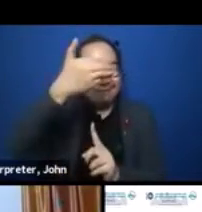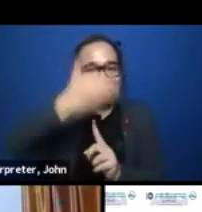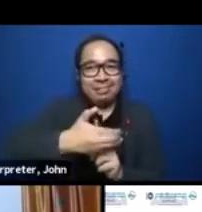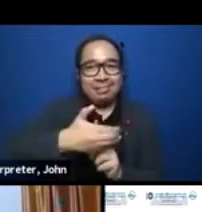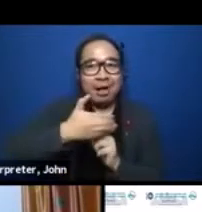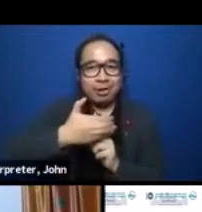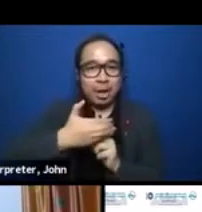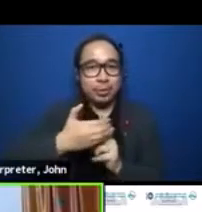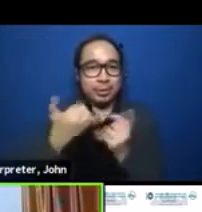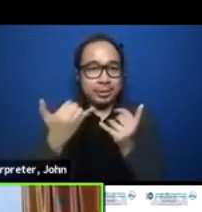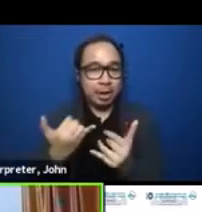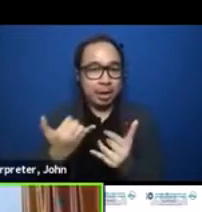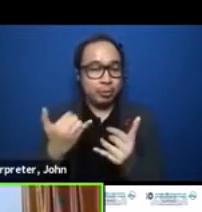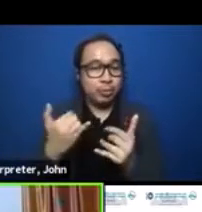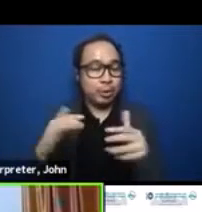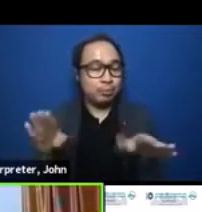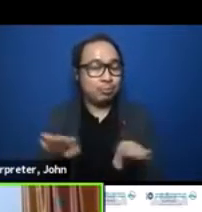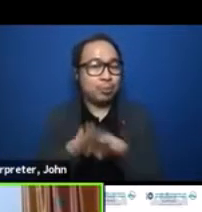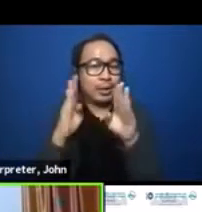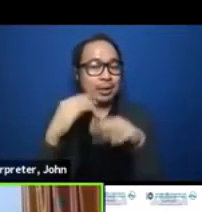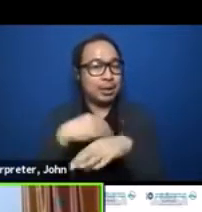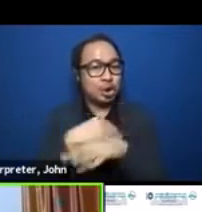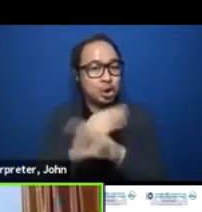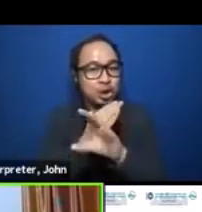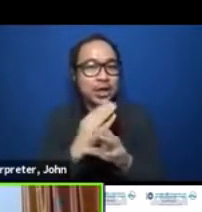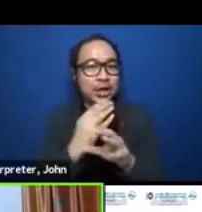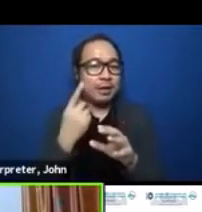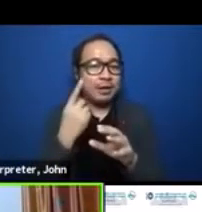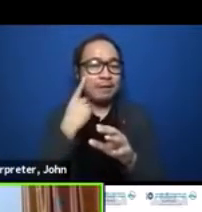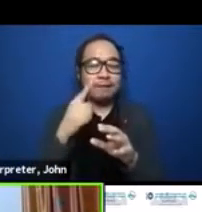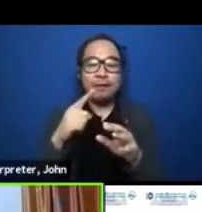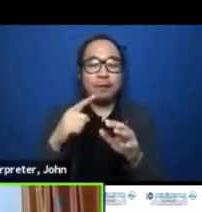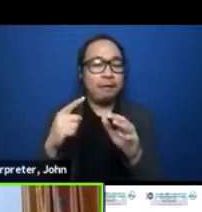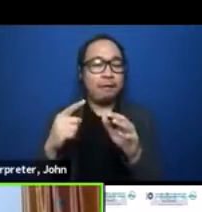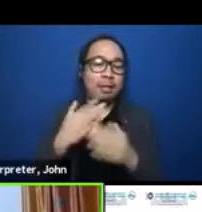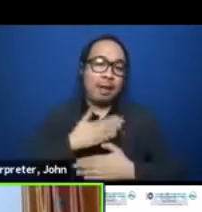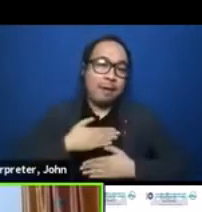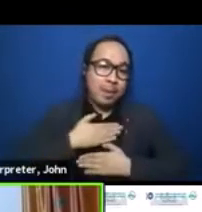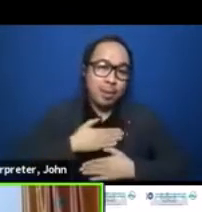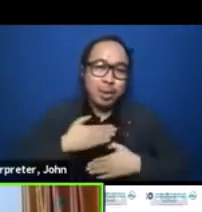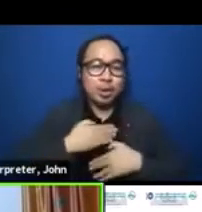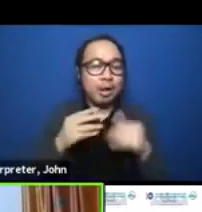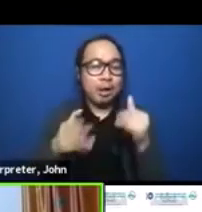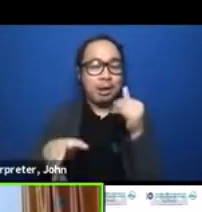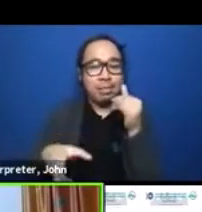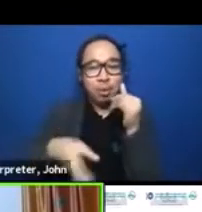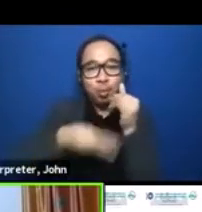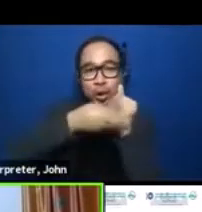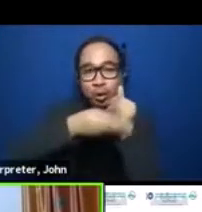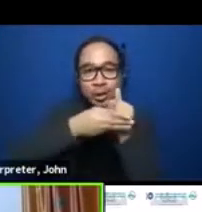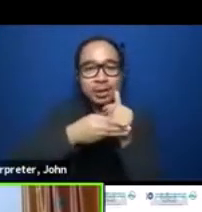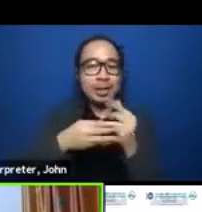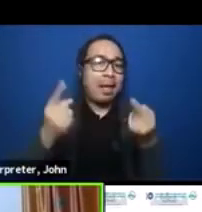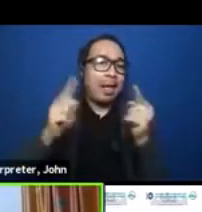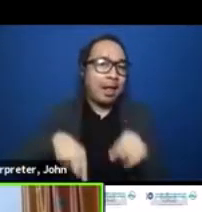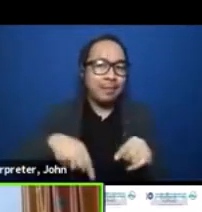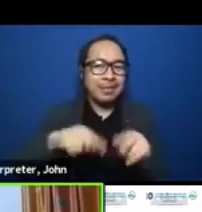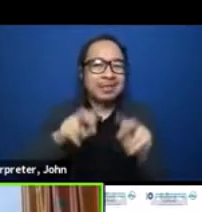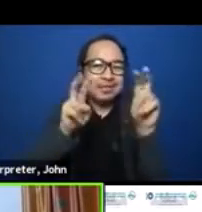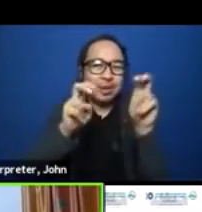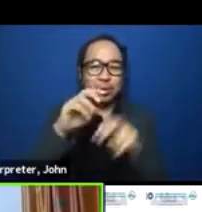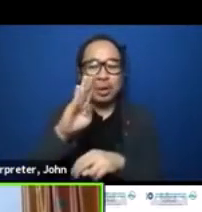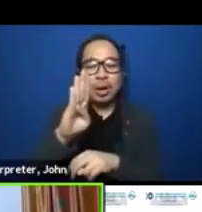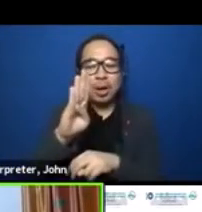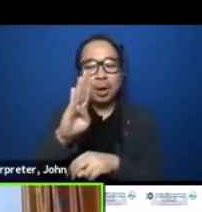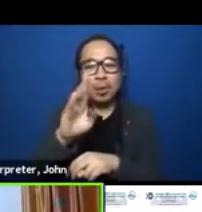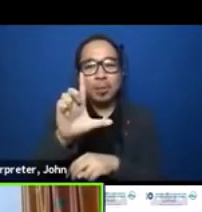of video chatting for pleasure and recording results has resulted or results in blackmailing and violence is